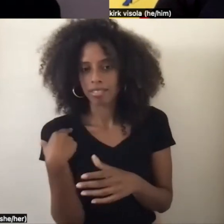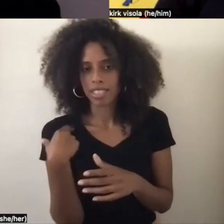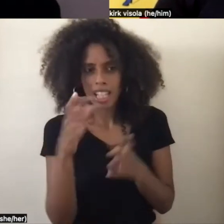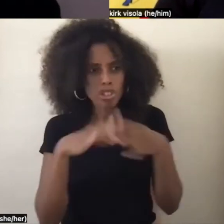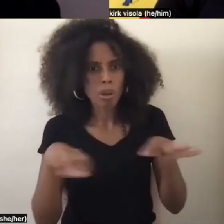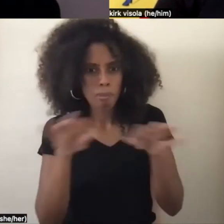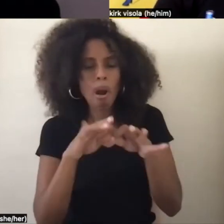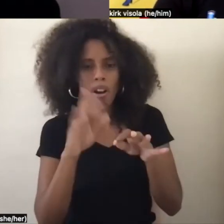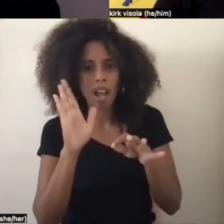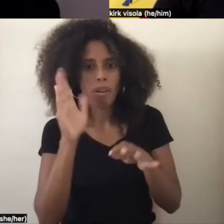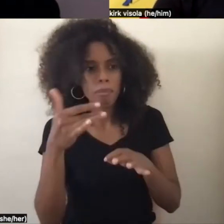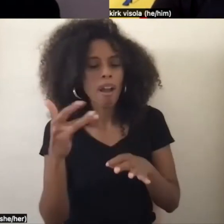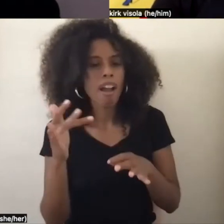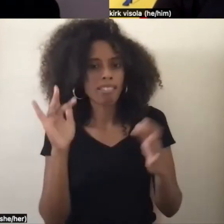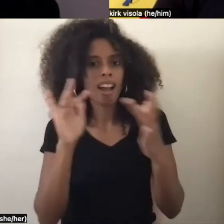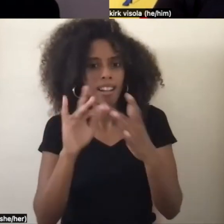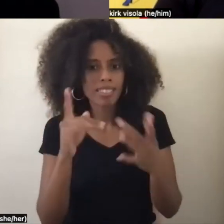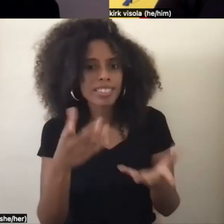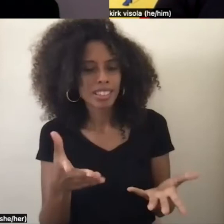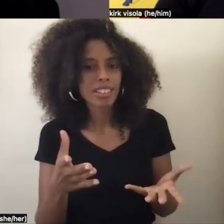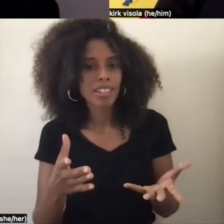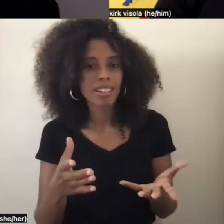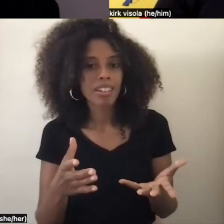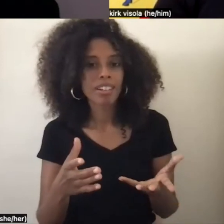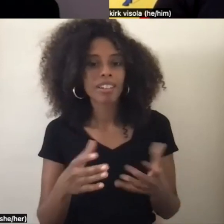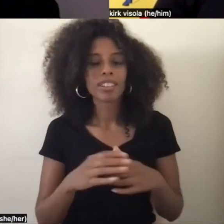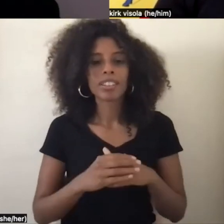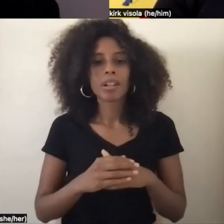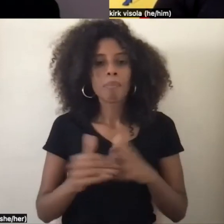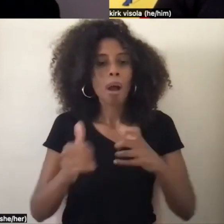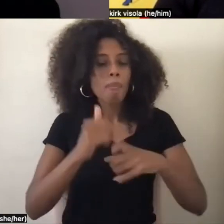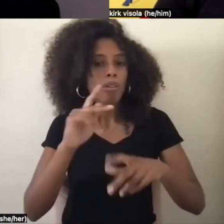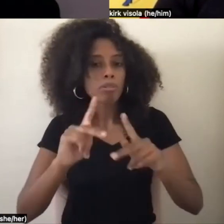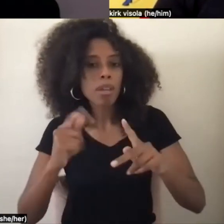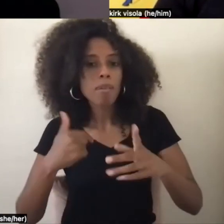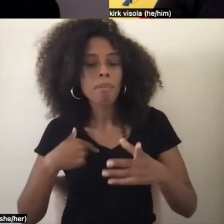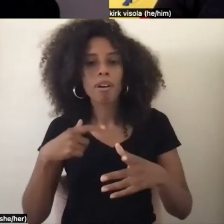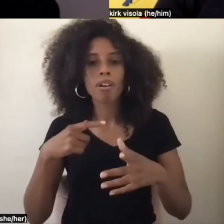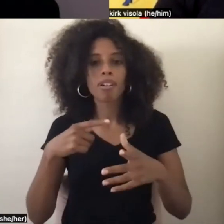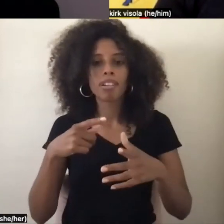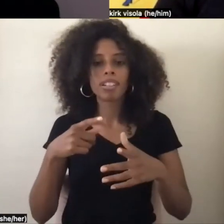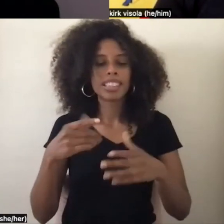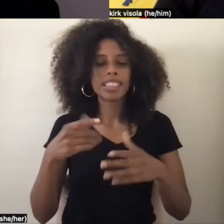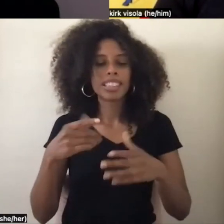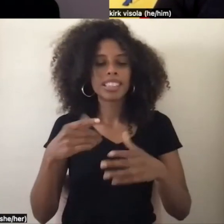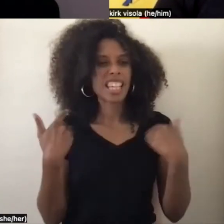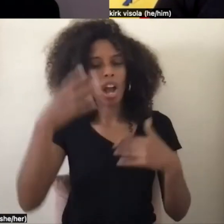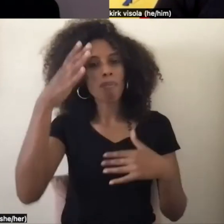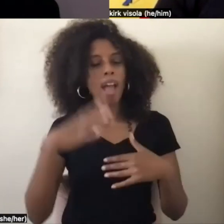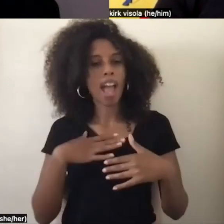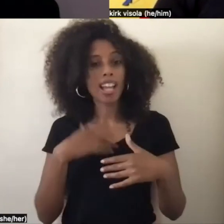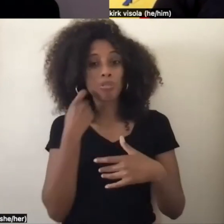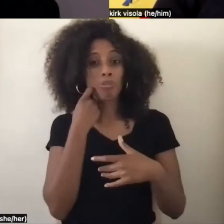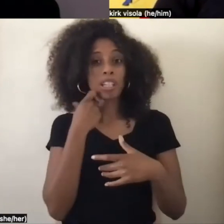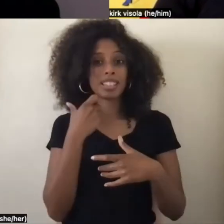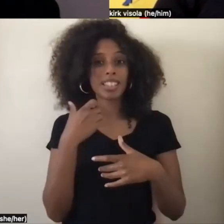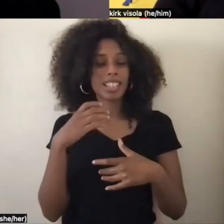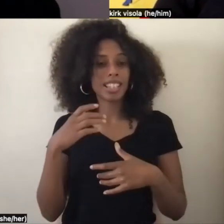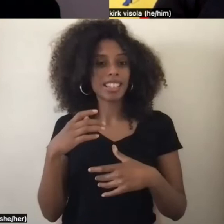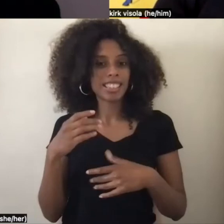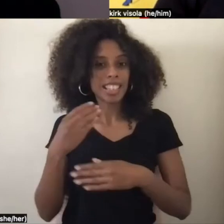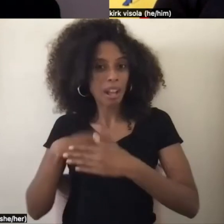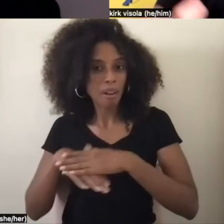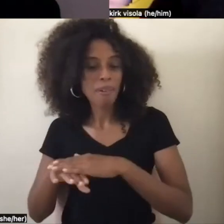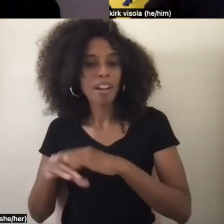oh, Maestro Stevens, look him up. Young dude, just had a kid. Congrats, Maestro. He's starting his